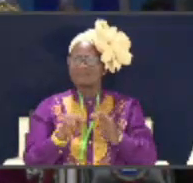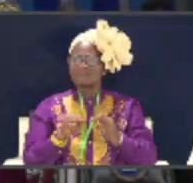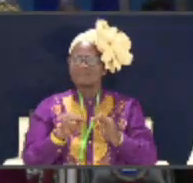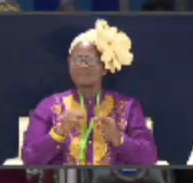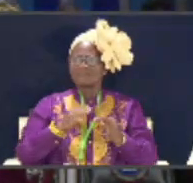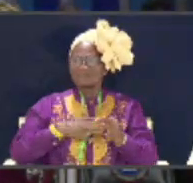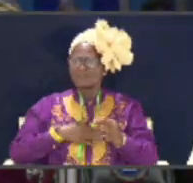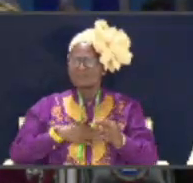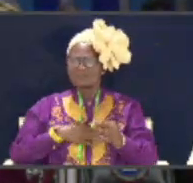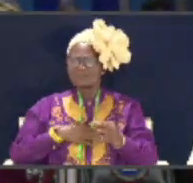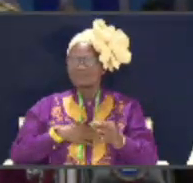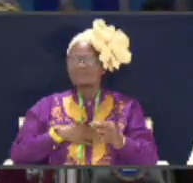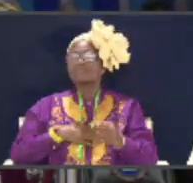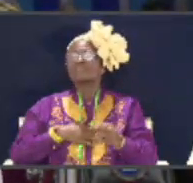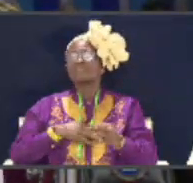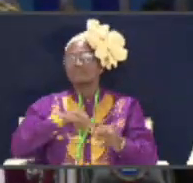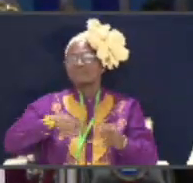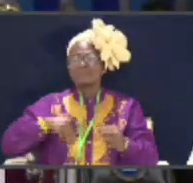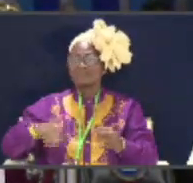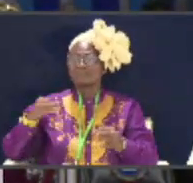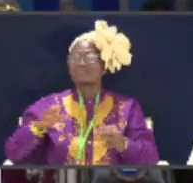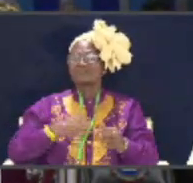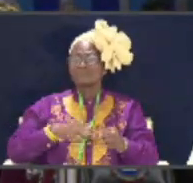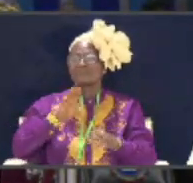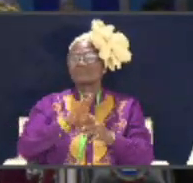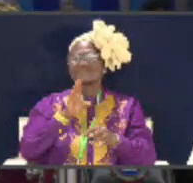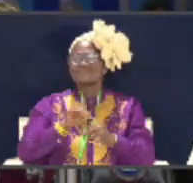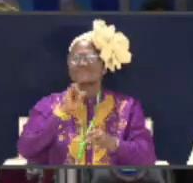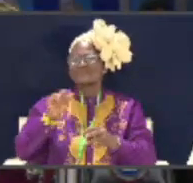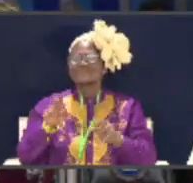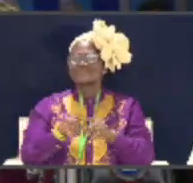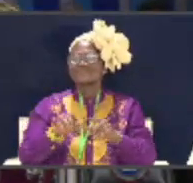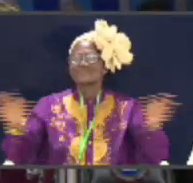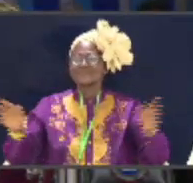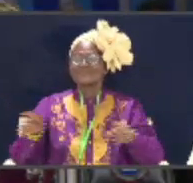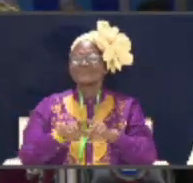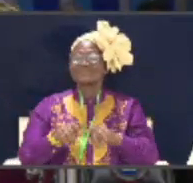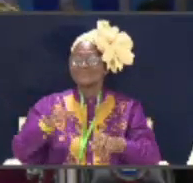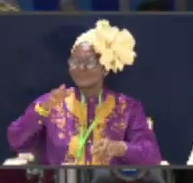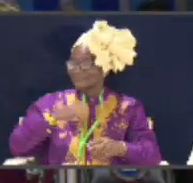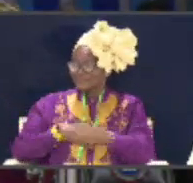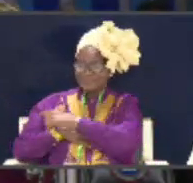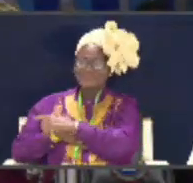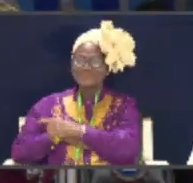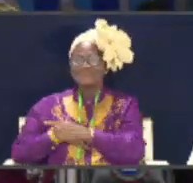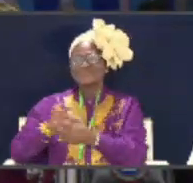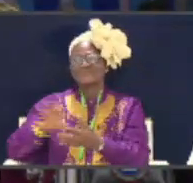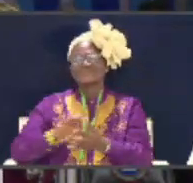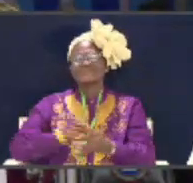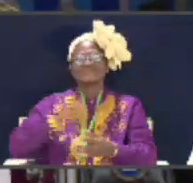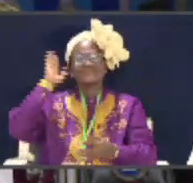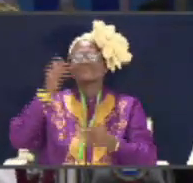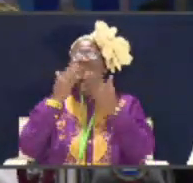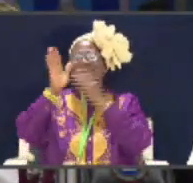choir, I will thank God every day. Now these people, all the